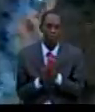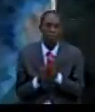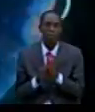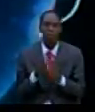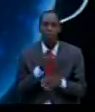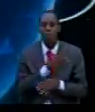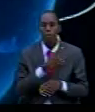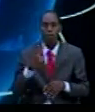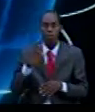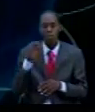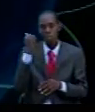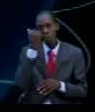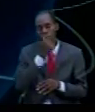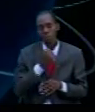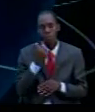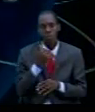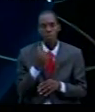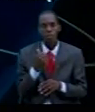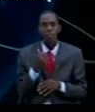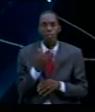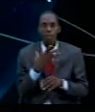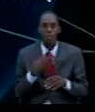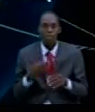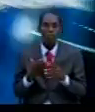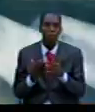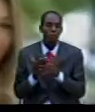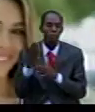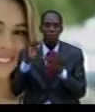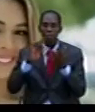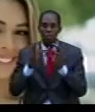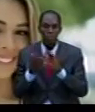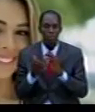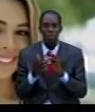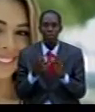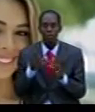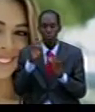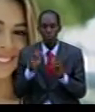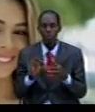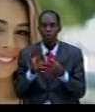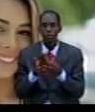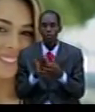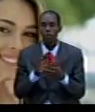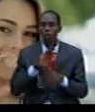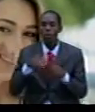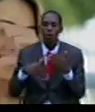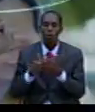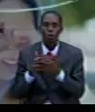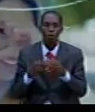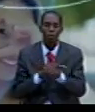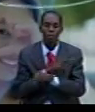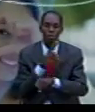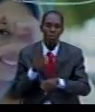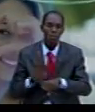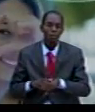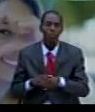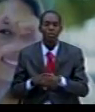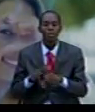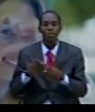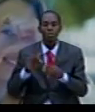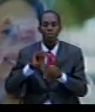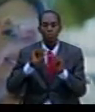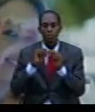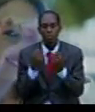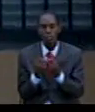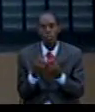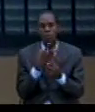And live via satellite and all our social media platforms. All nations, tribes and tongues getting connected to the